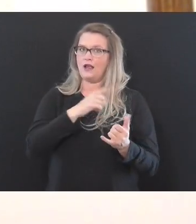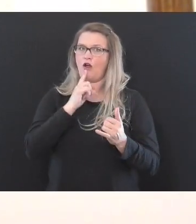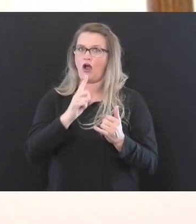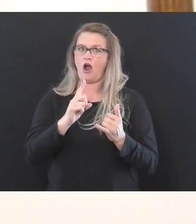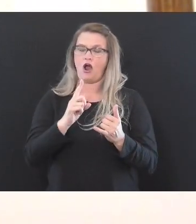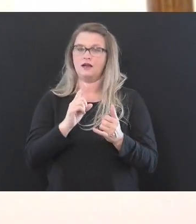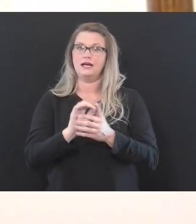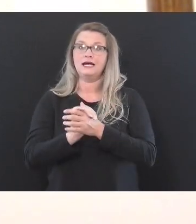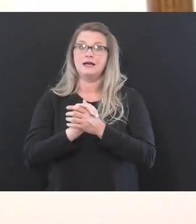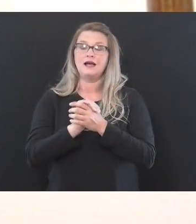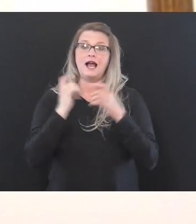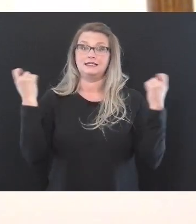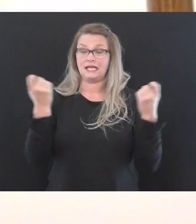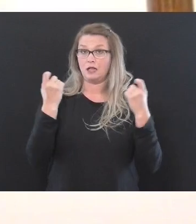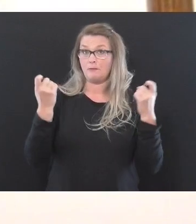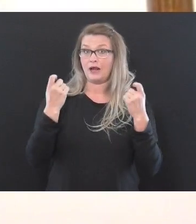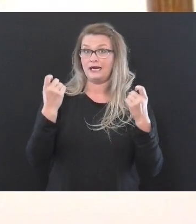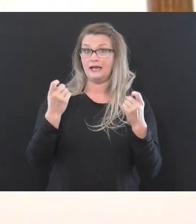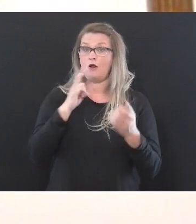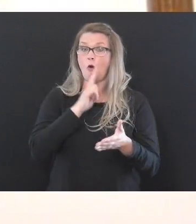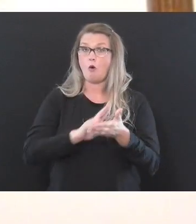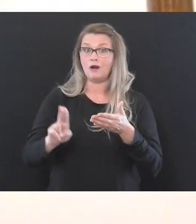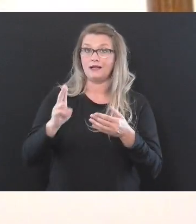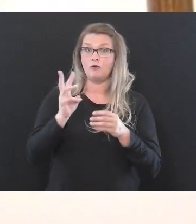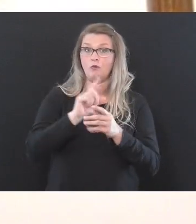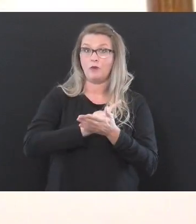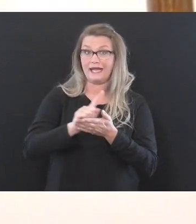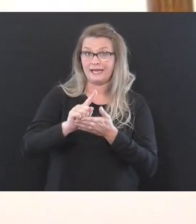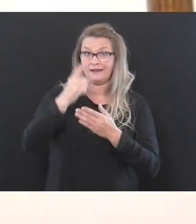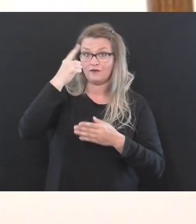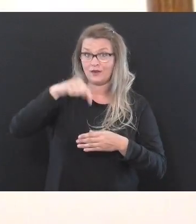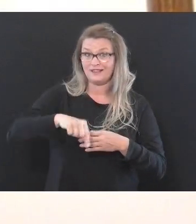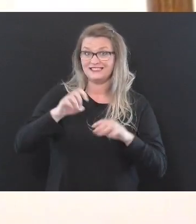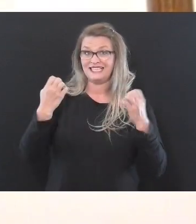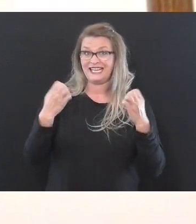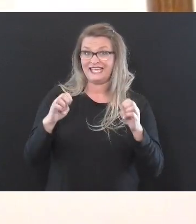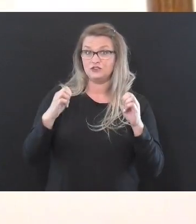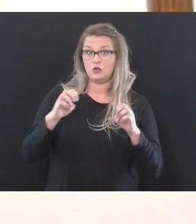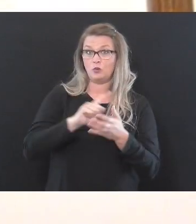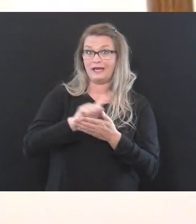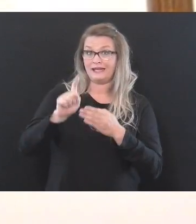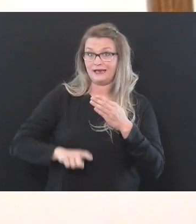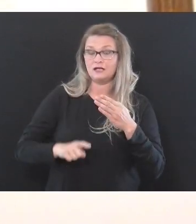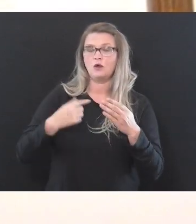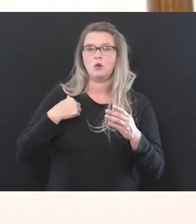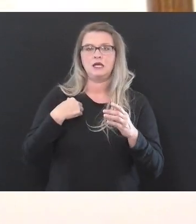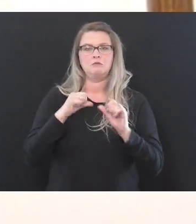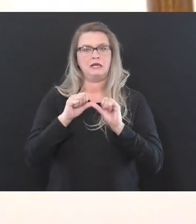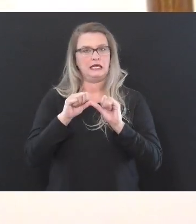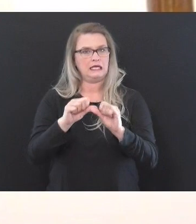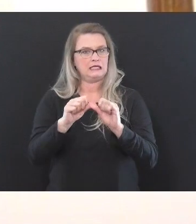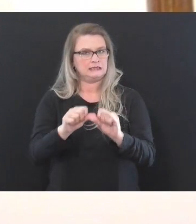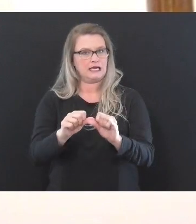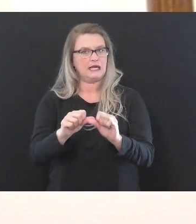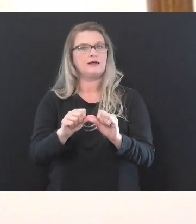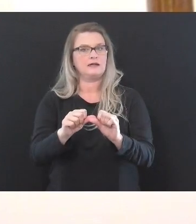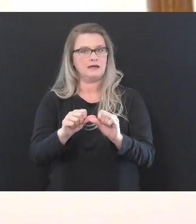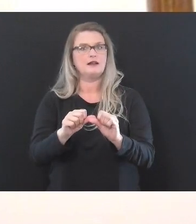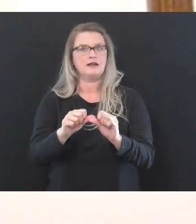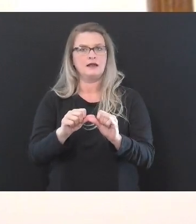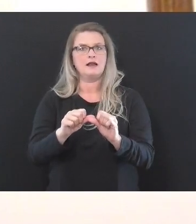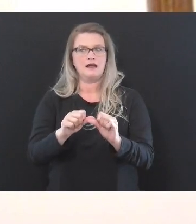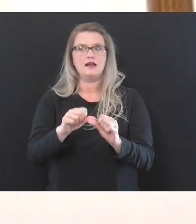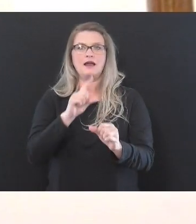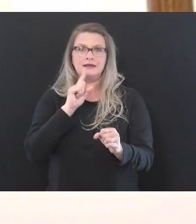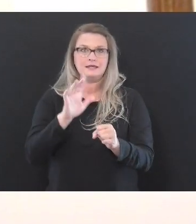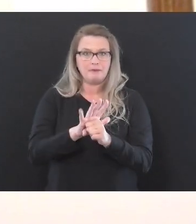week for many of us, with Easter this weekend, that we maintain our commitment to physical